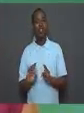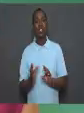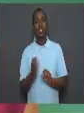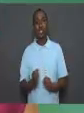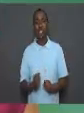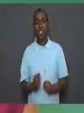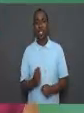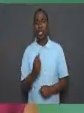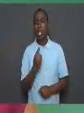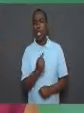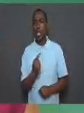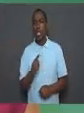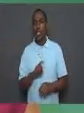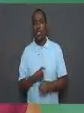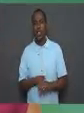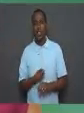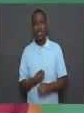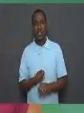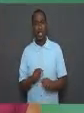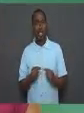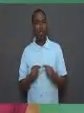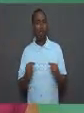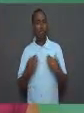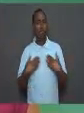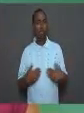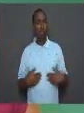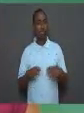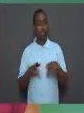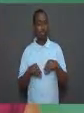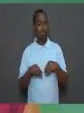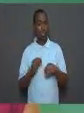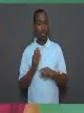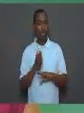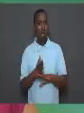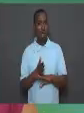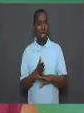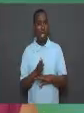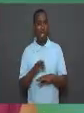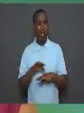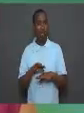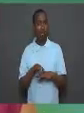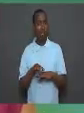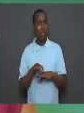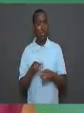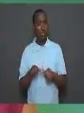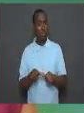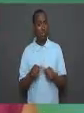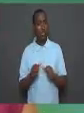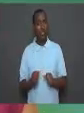Sometimes, even after taking antibiotics, the infection may reappear,